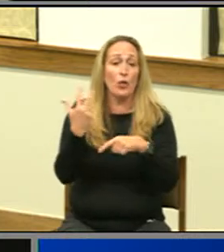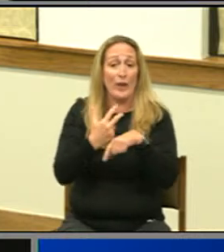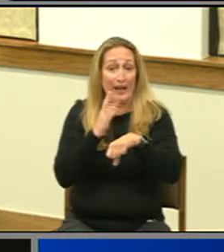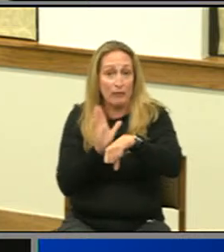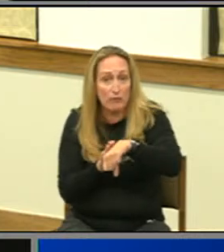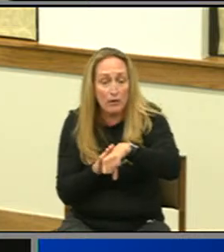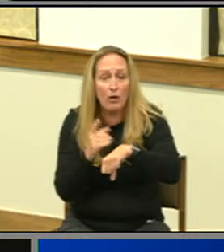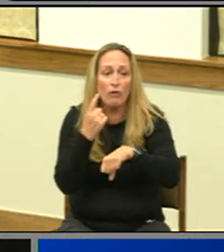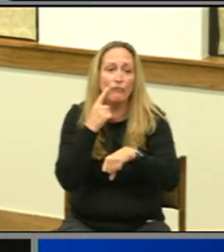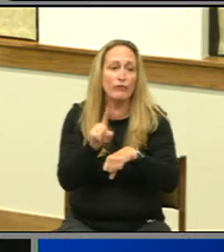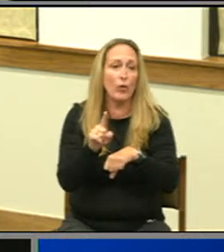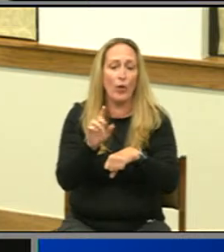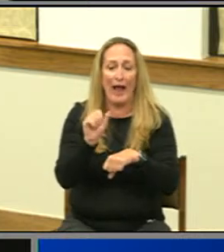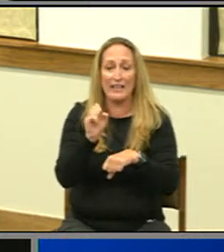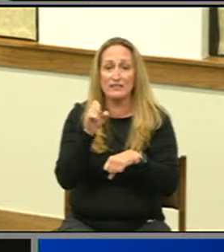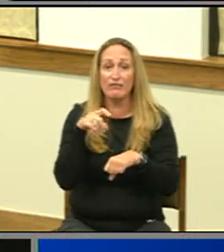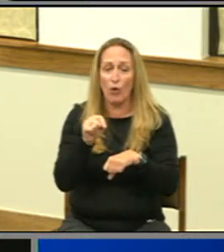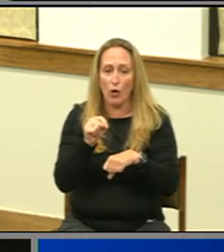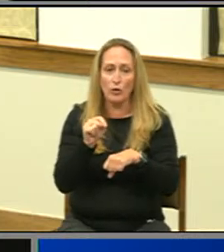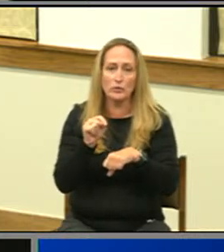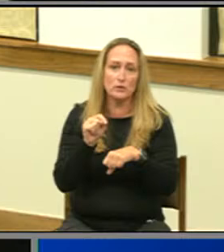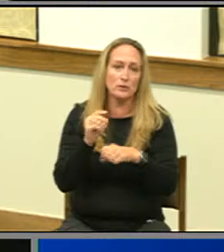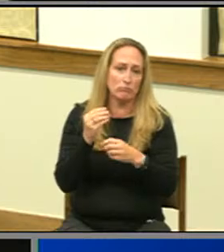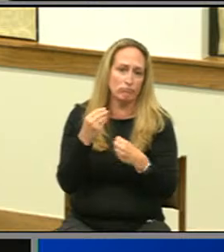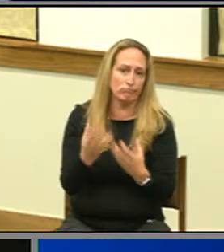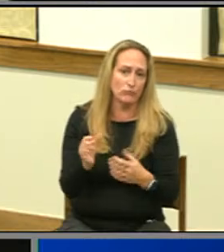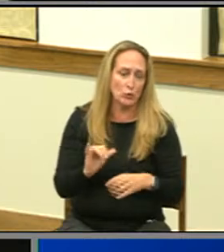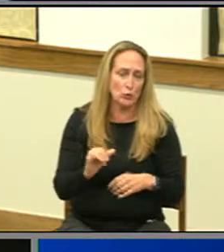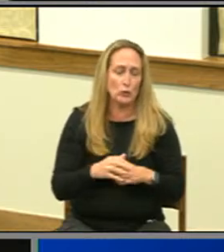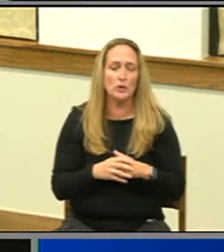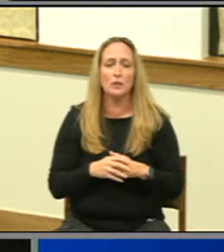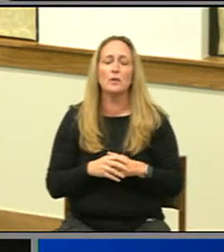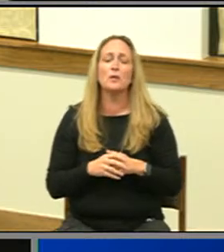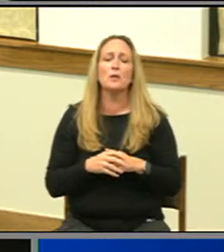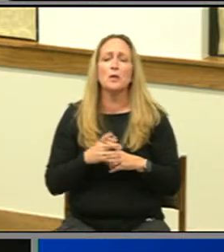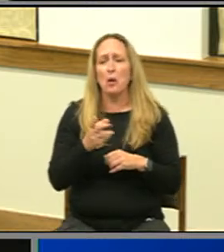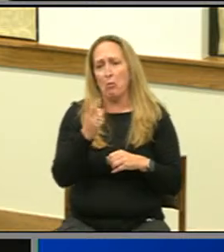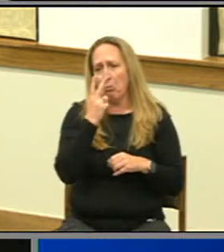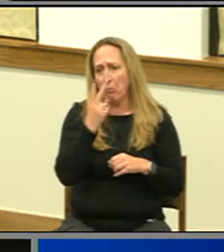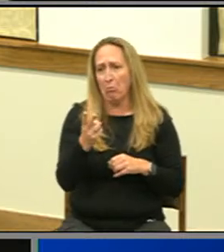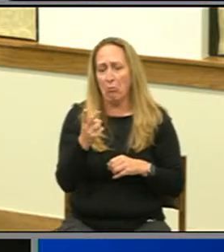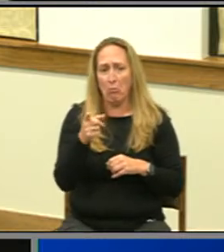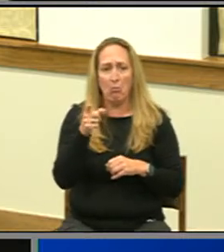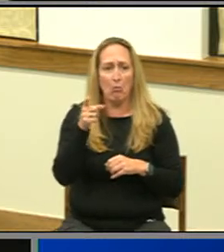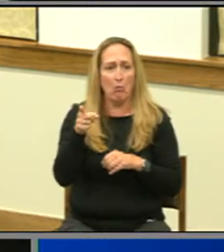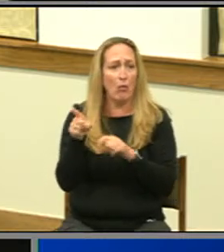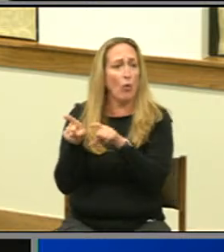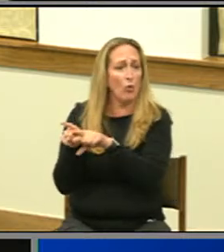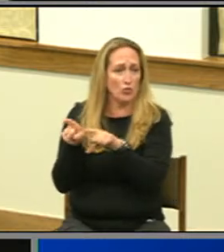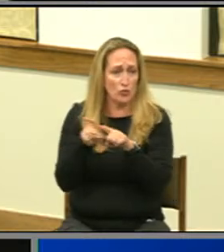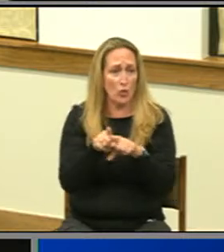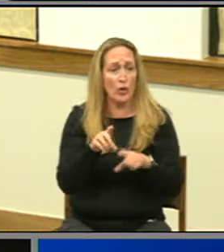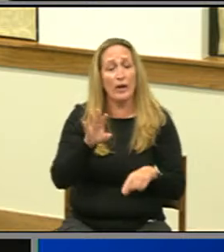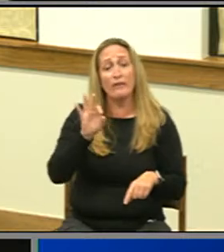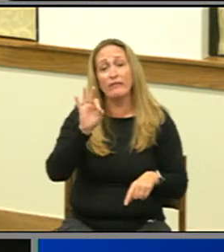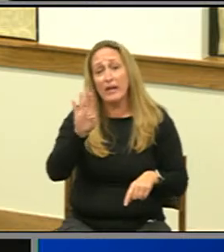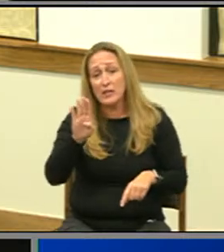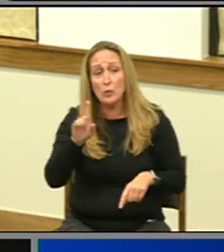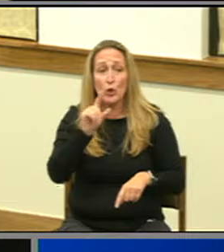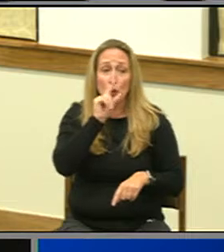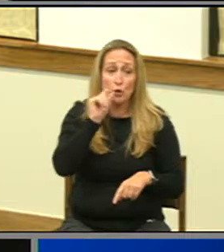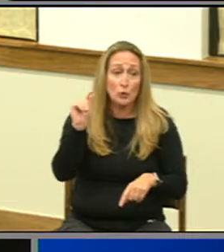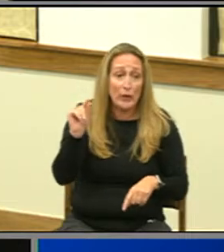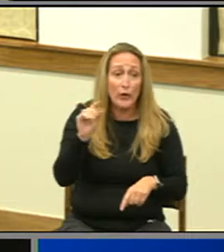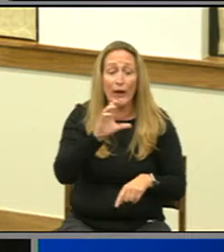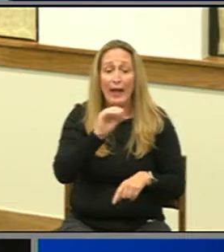notice for asphalt improvements. And as you can see, we are also available on Facebook, Twitter,